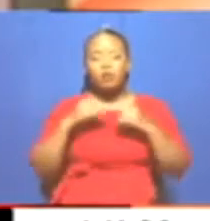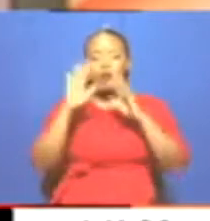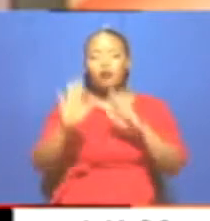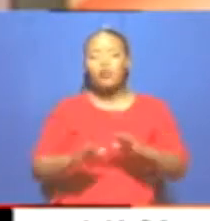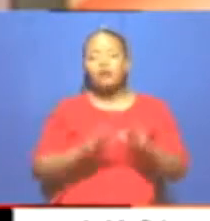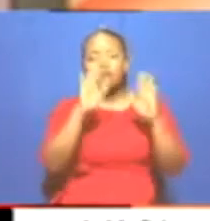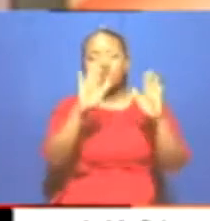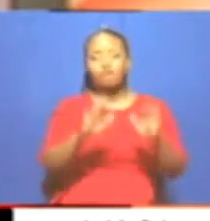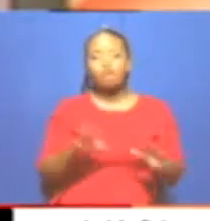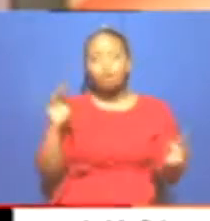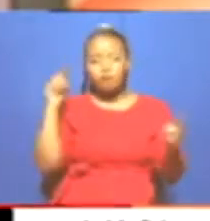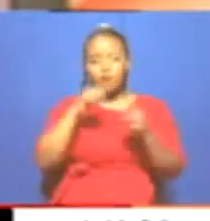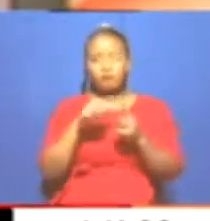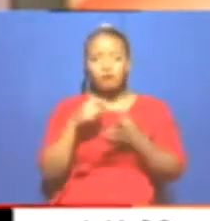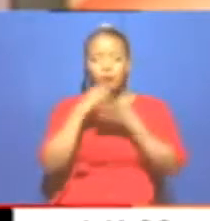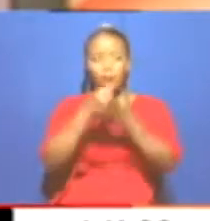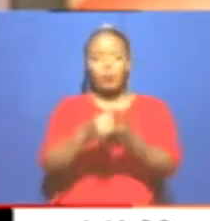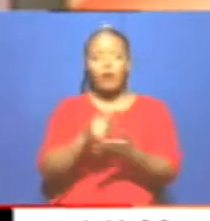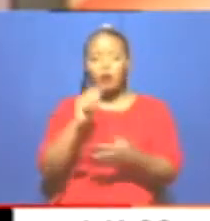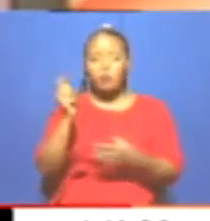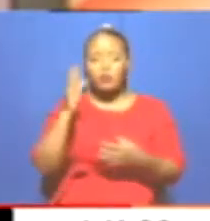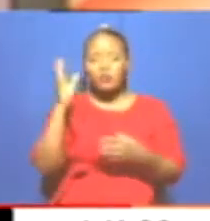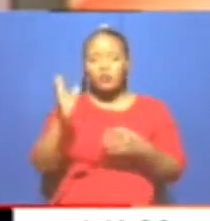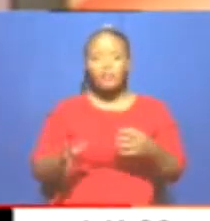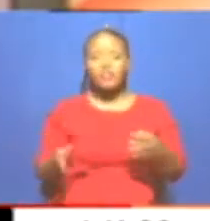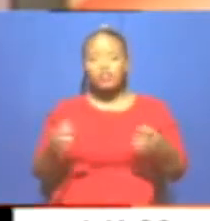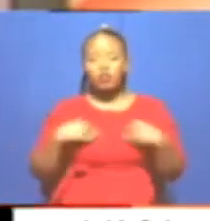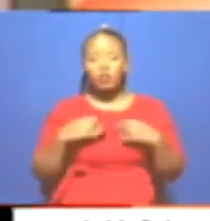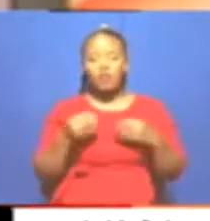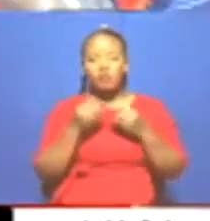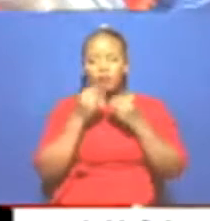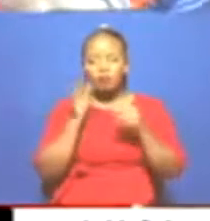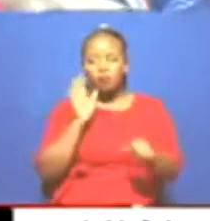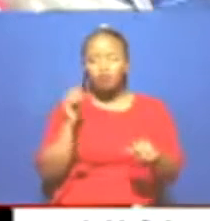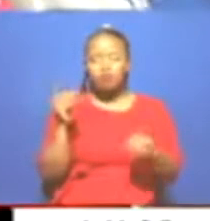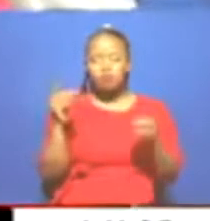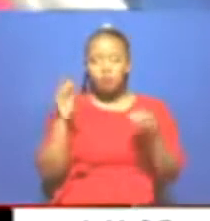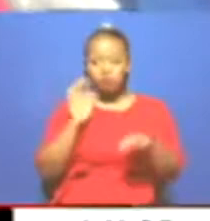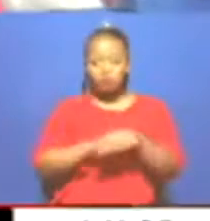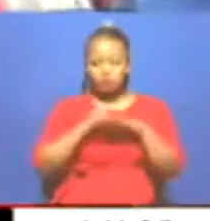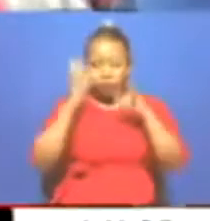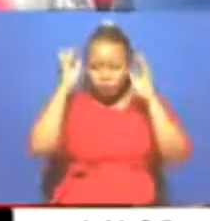Kenyans make an informed choice in the August polls.